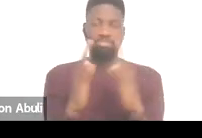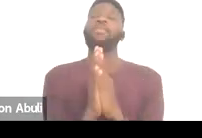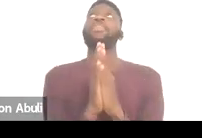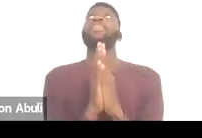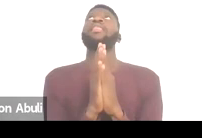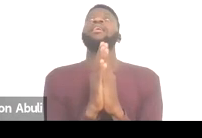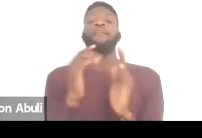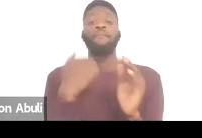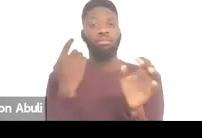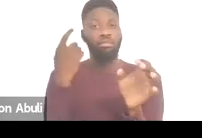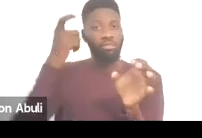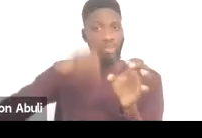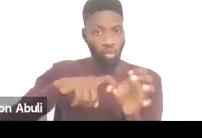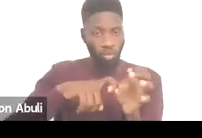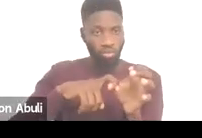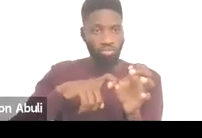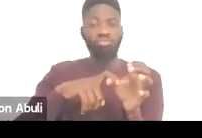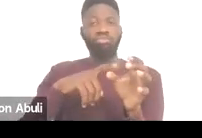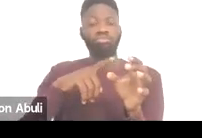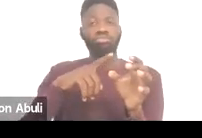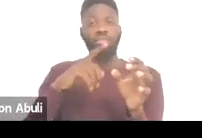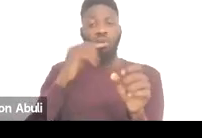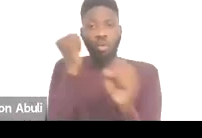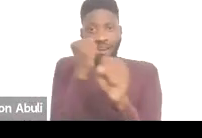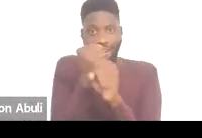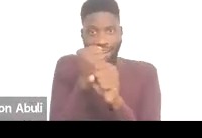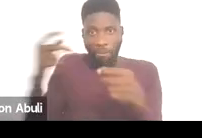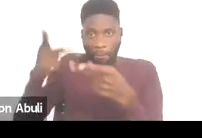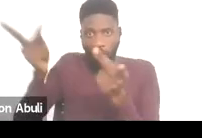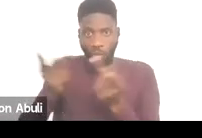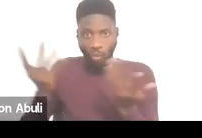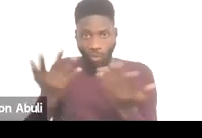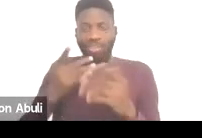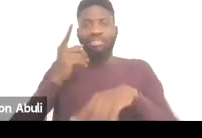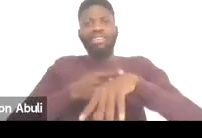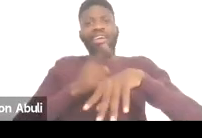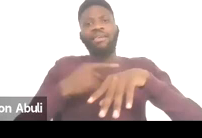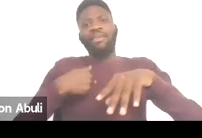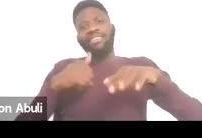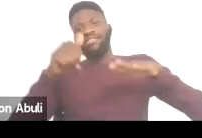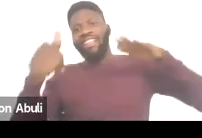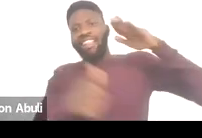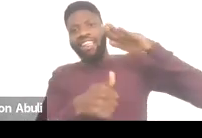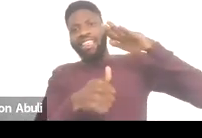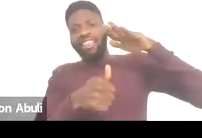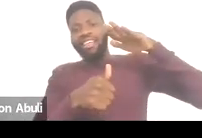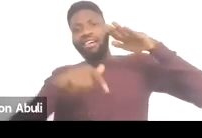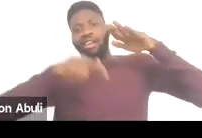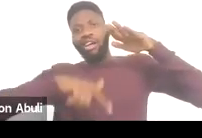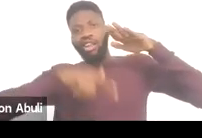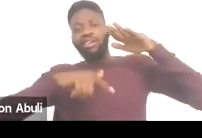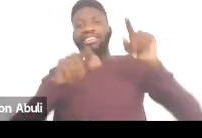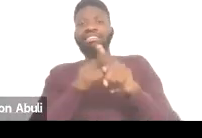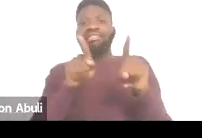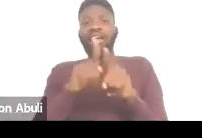I joined my current workplace at a very junior position. I joined in as a customer